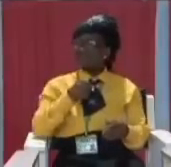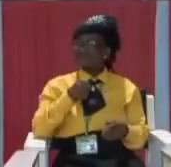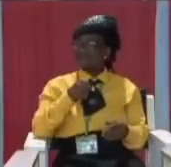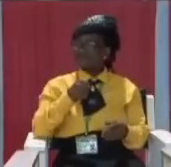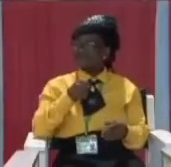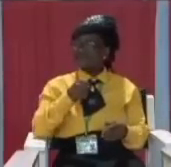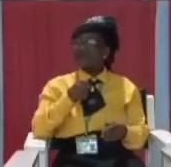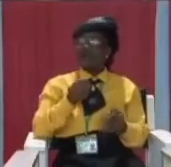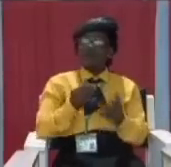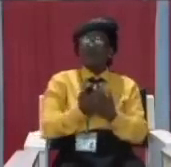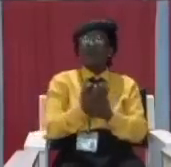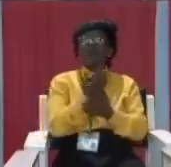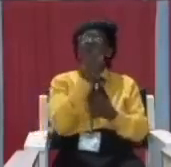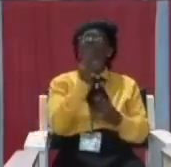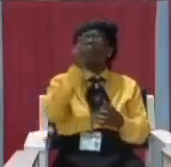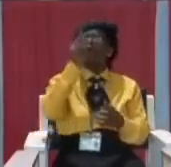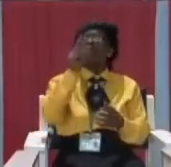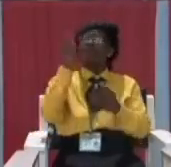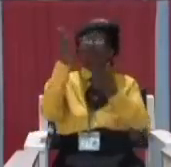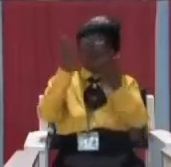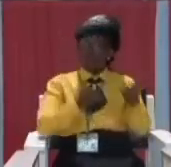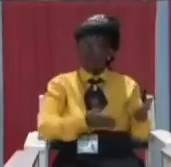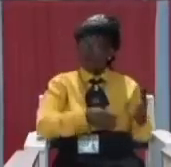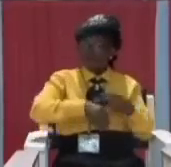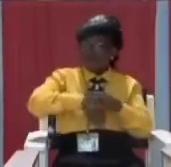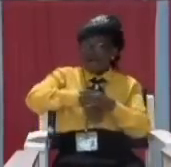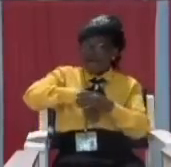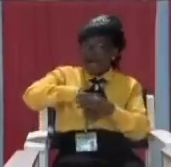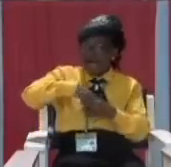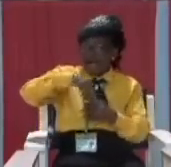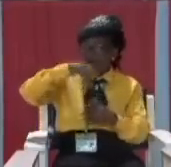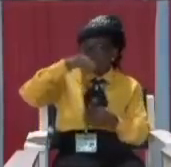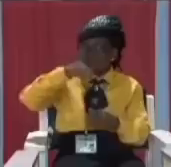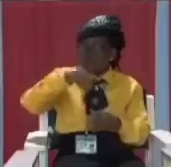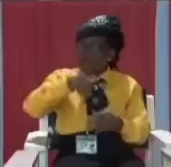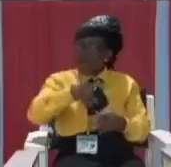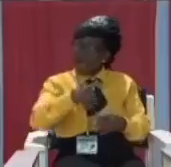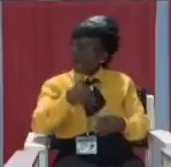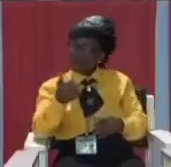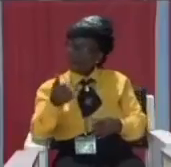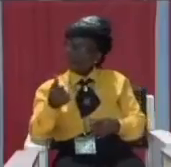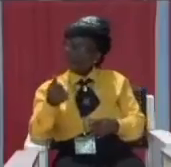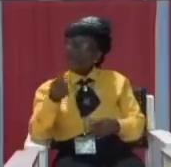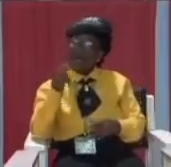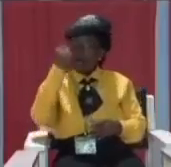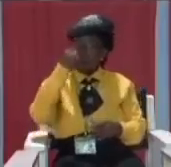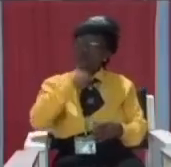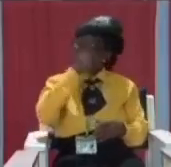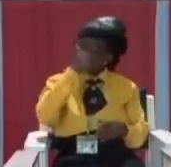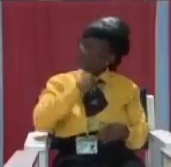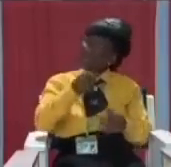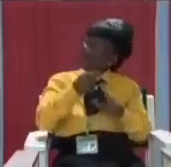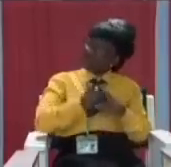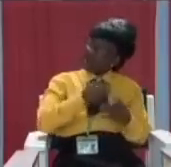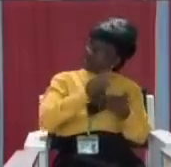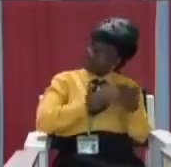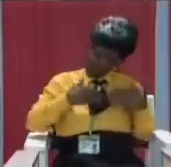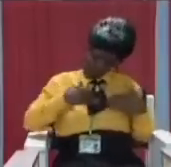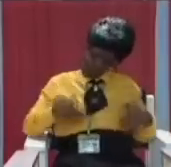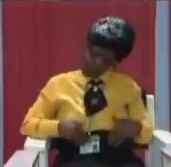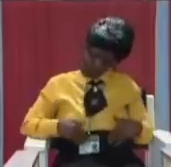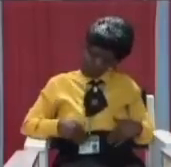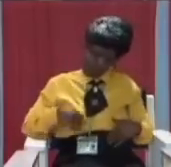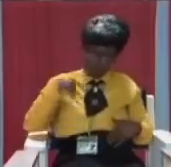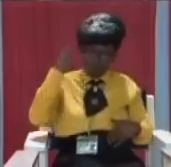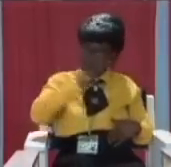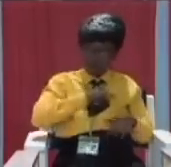two from somebody that they said had no womb, from somebody who had not